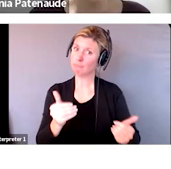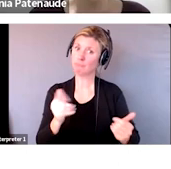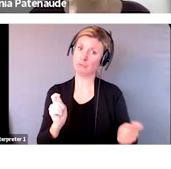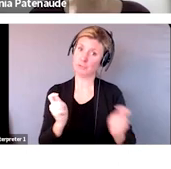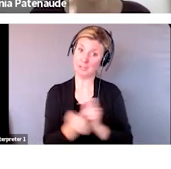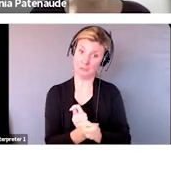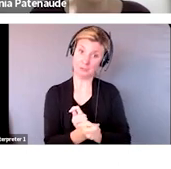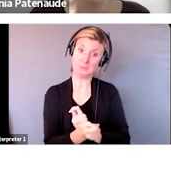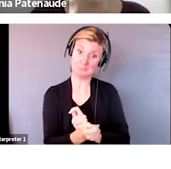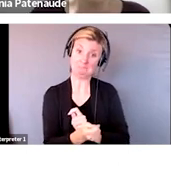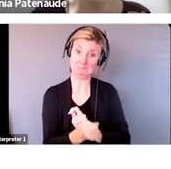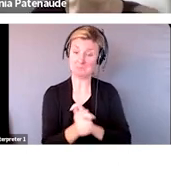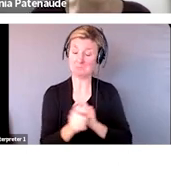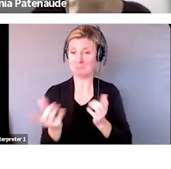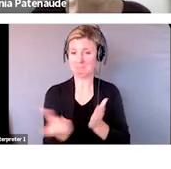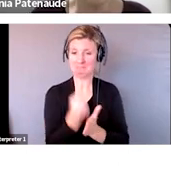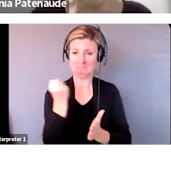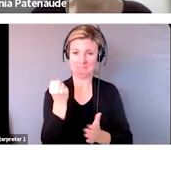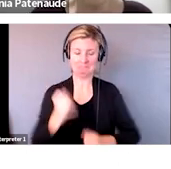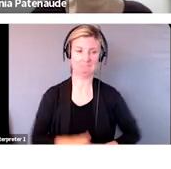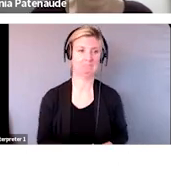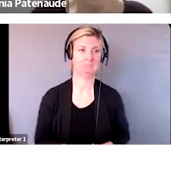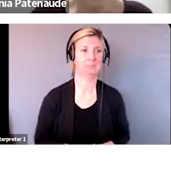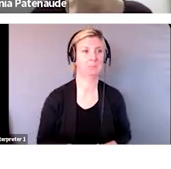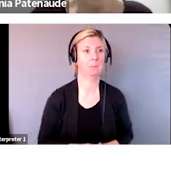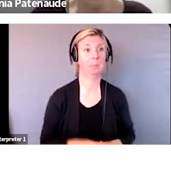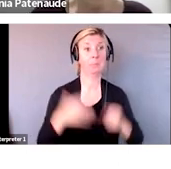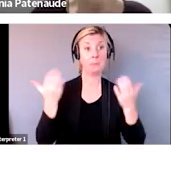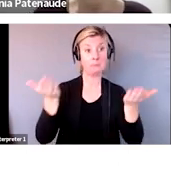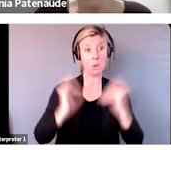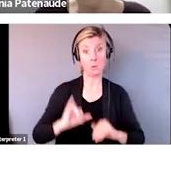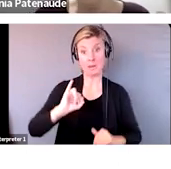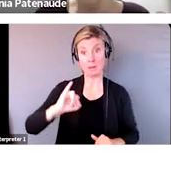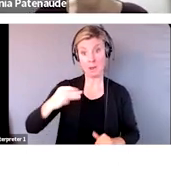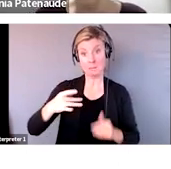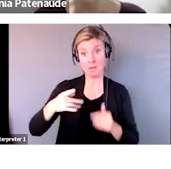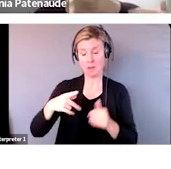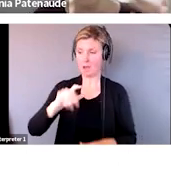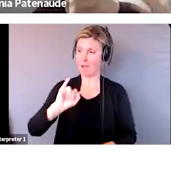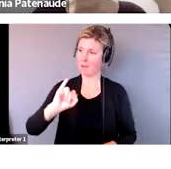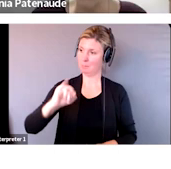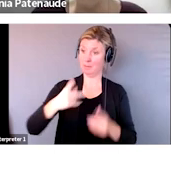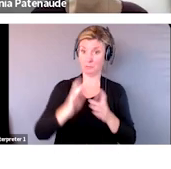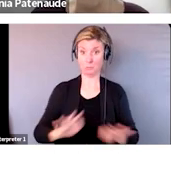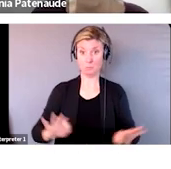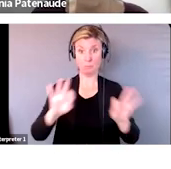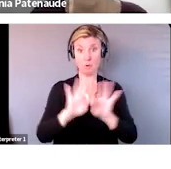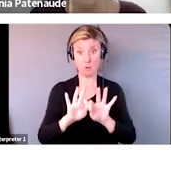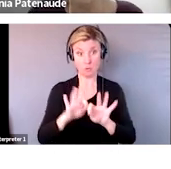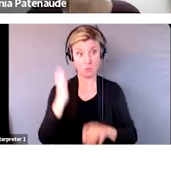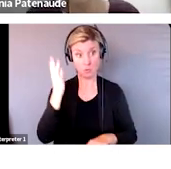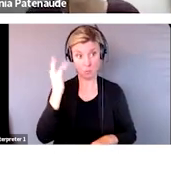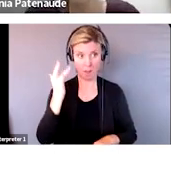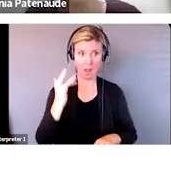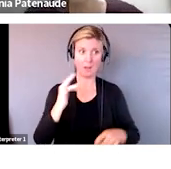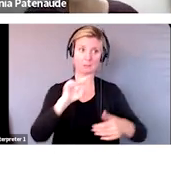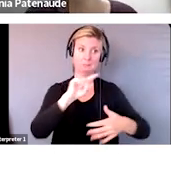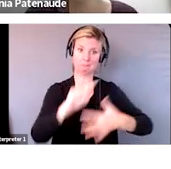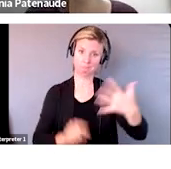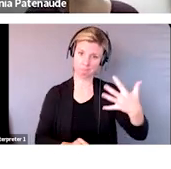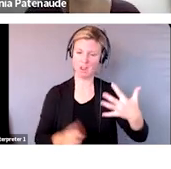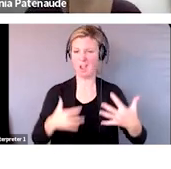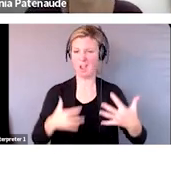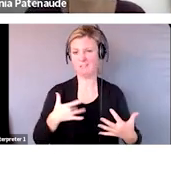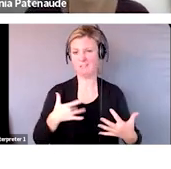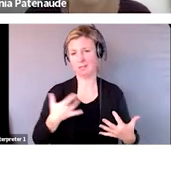So why is IP important? I think most of those questions will kind of have been addressed by now, just by going through what different types of IP